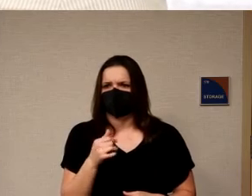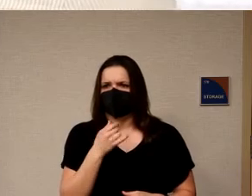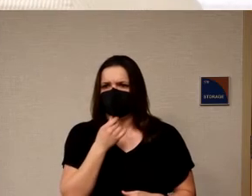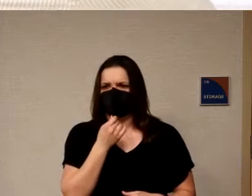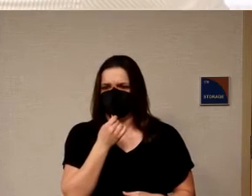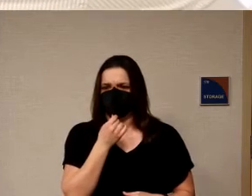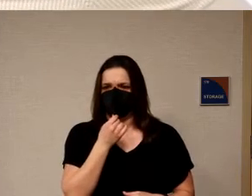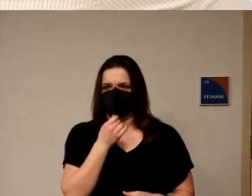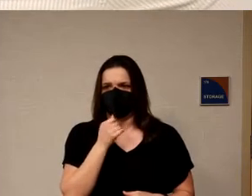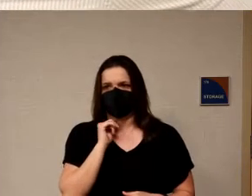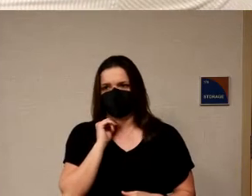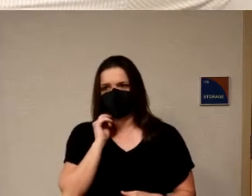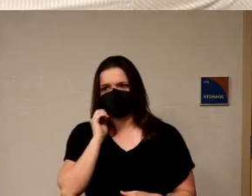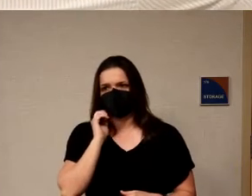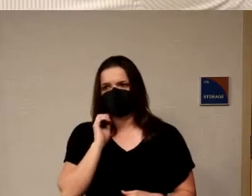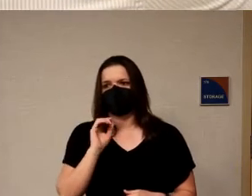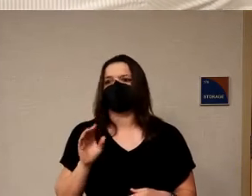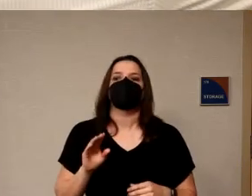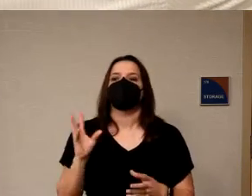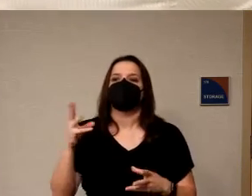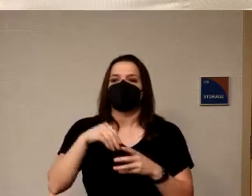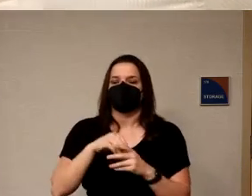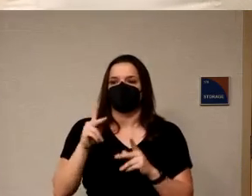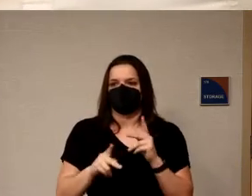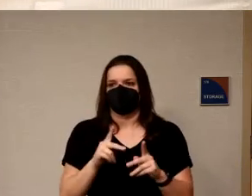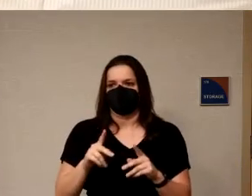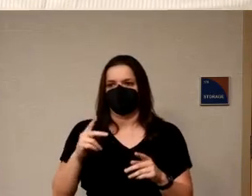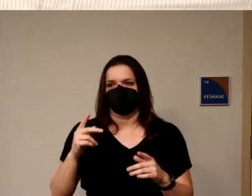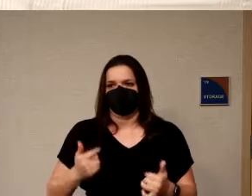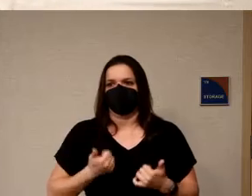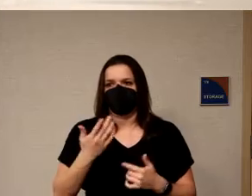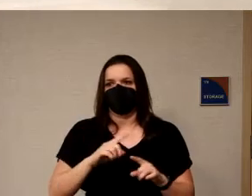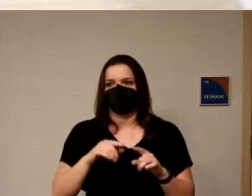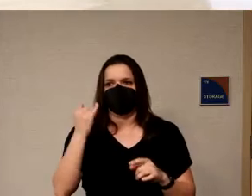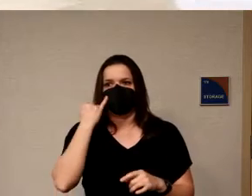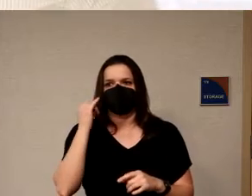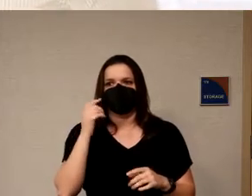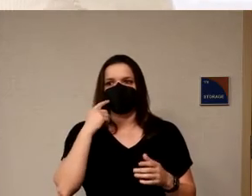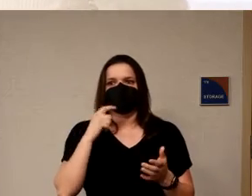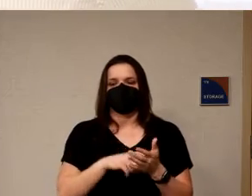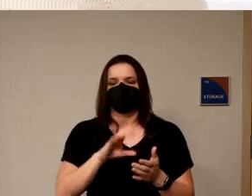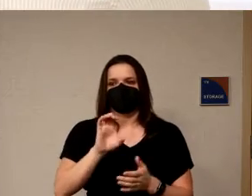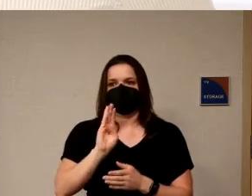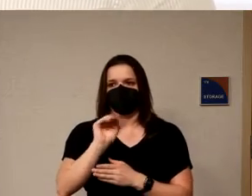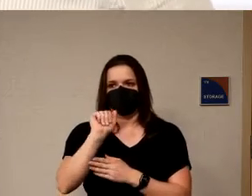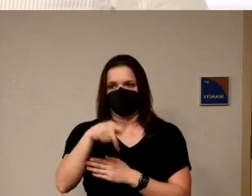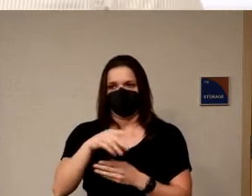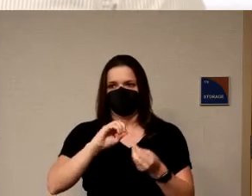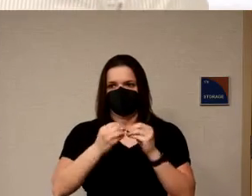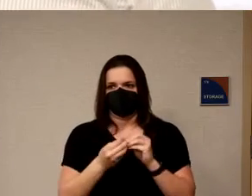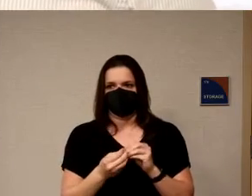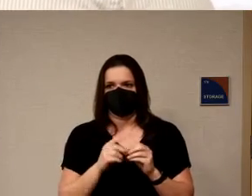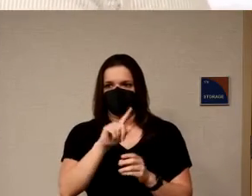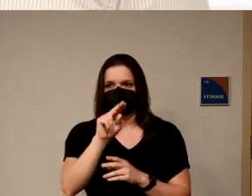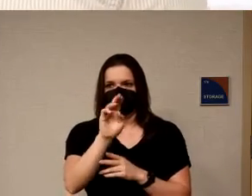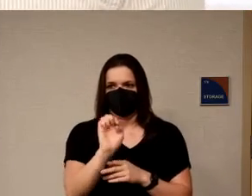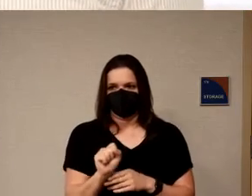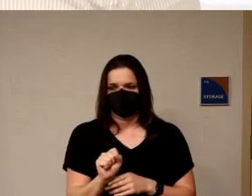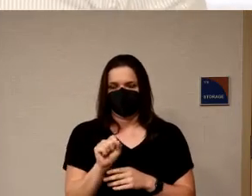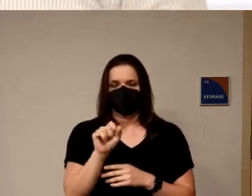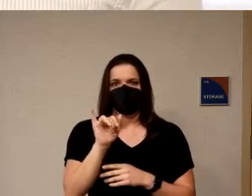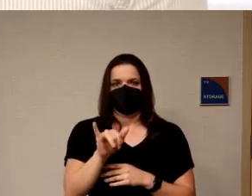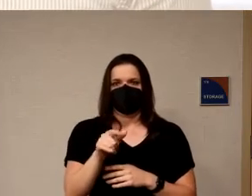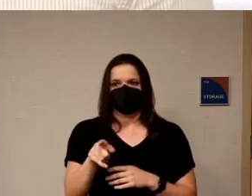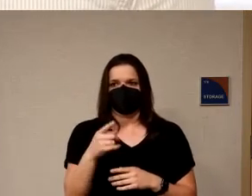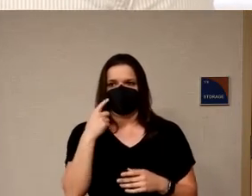they were all. Well, of course they include people that they live there, but if you look at the CVAP numbers going through the zones, Right.